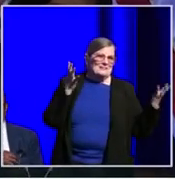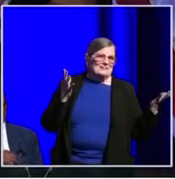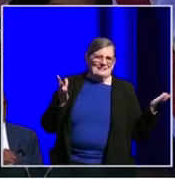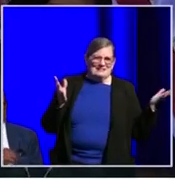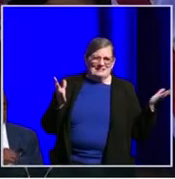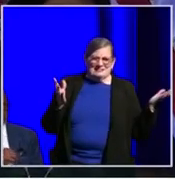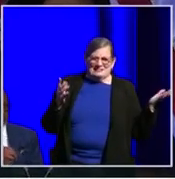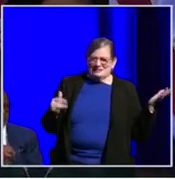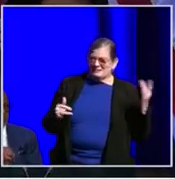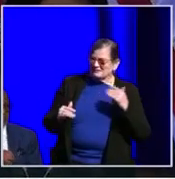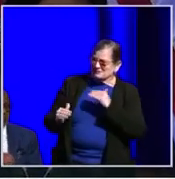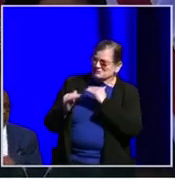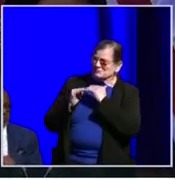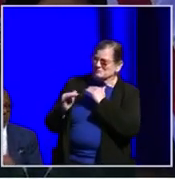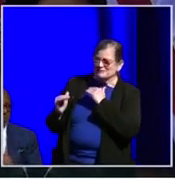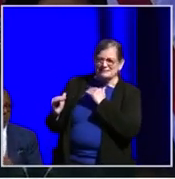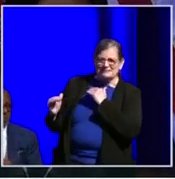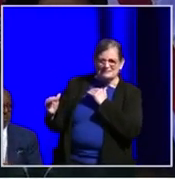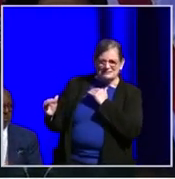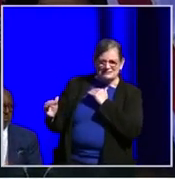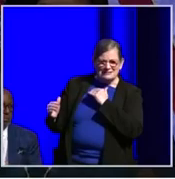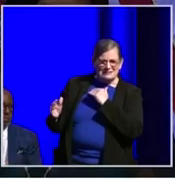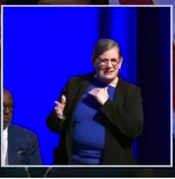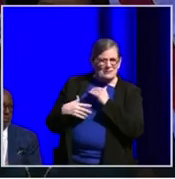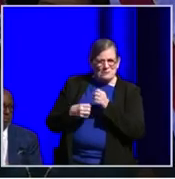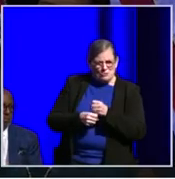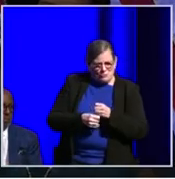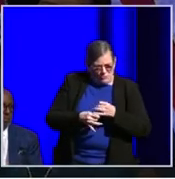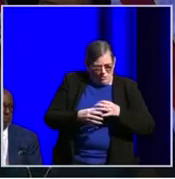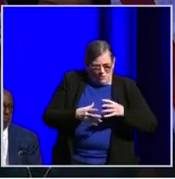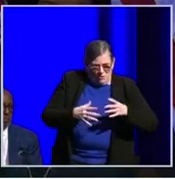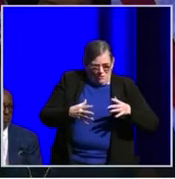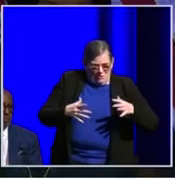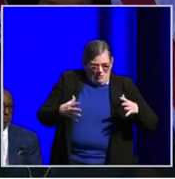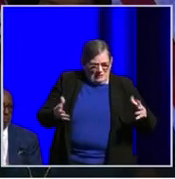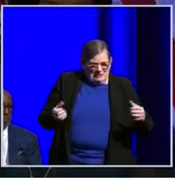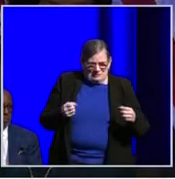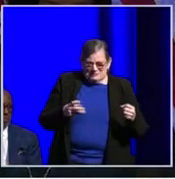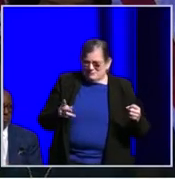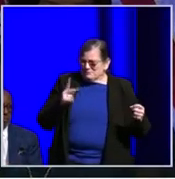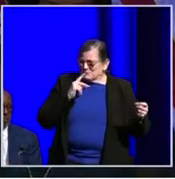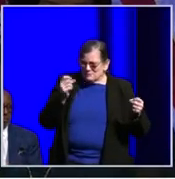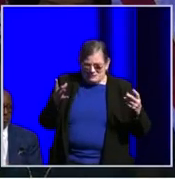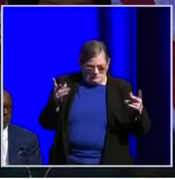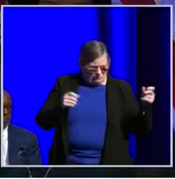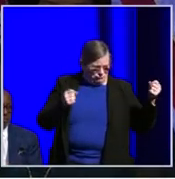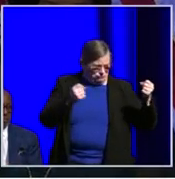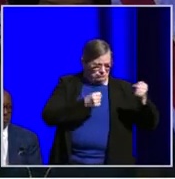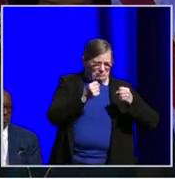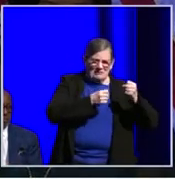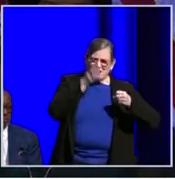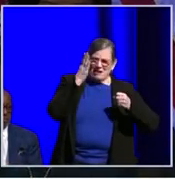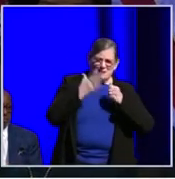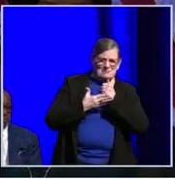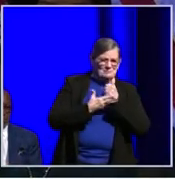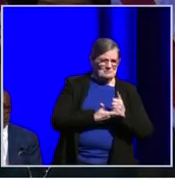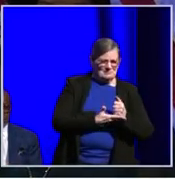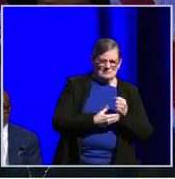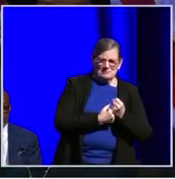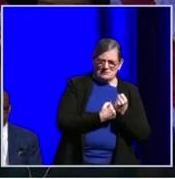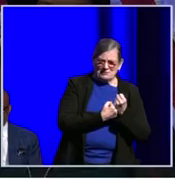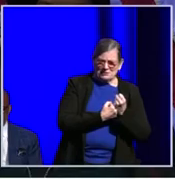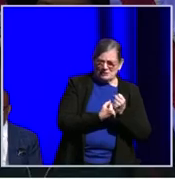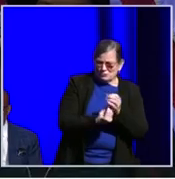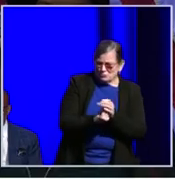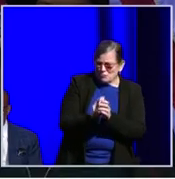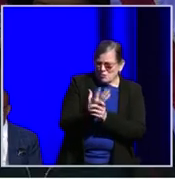grow, attract, and retain extraordinary human talent. We are awash in resources that fuel growth, innovation,